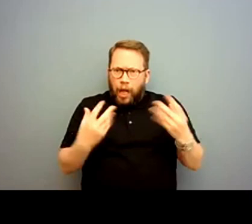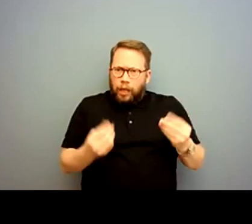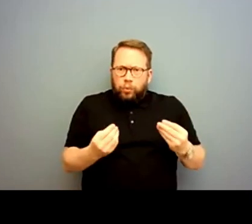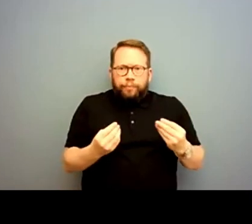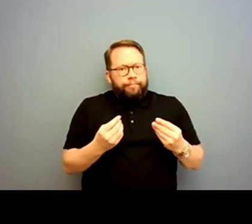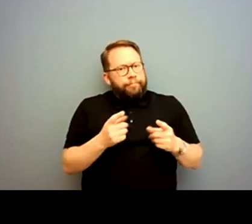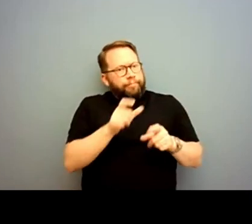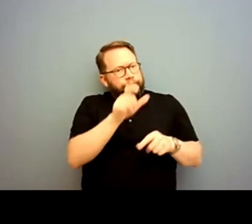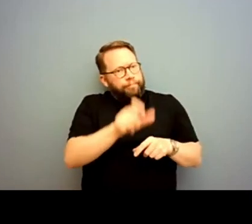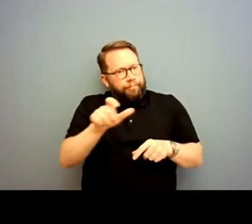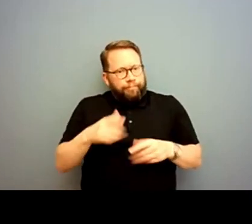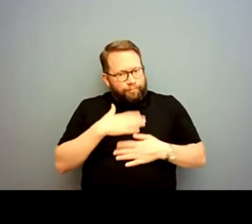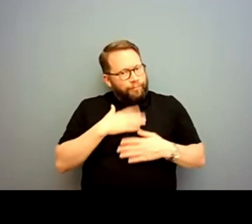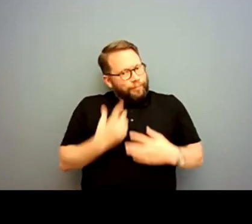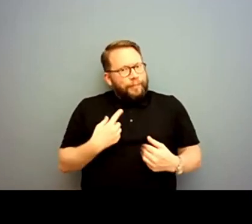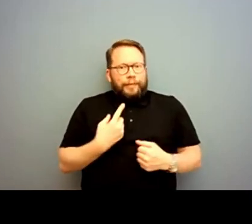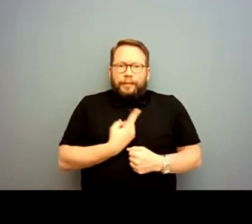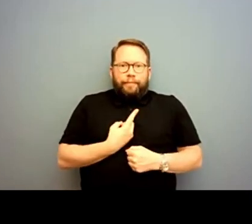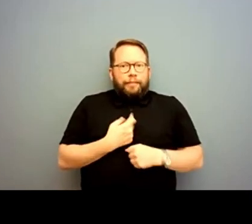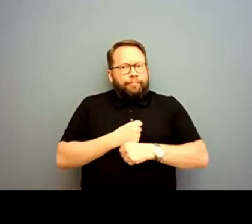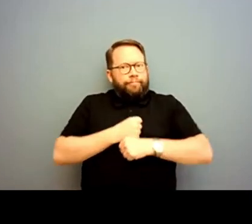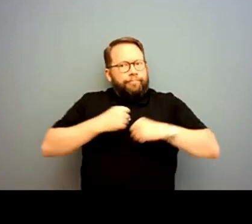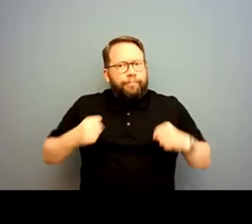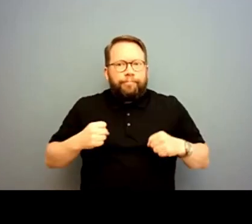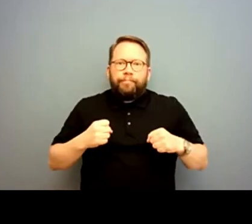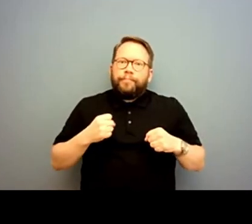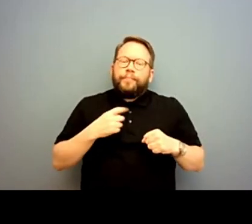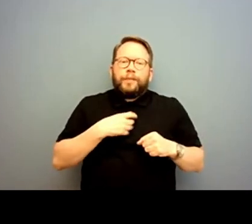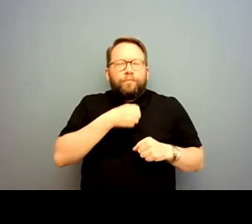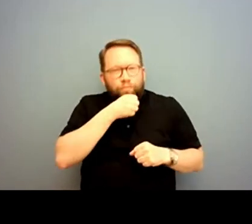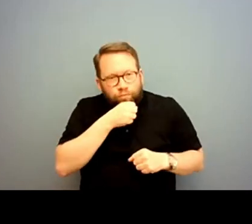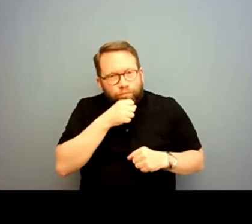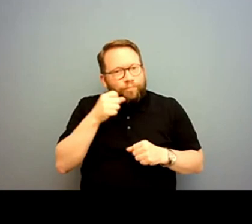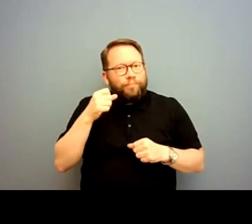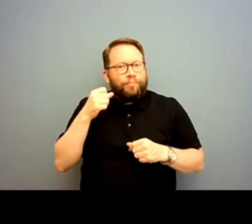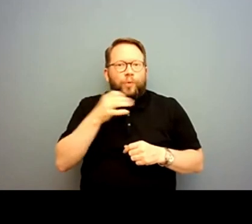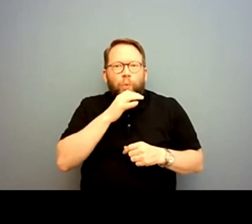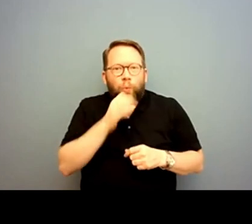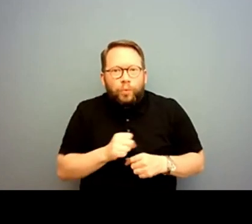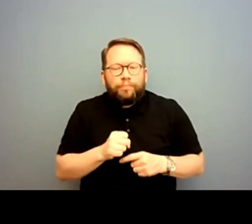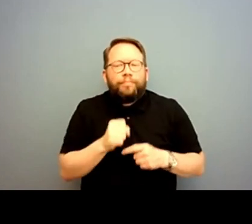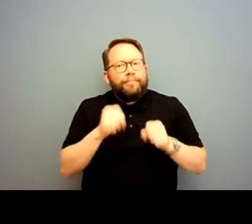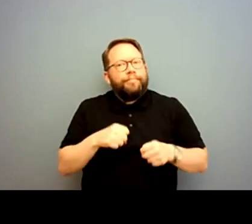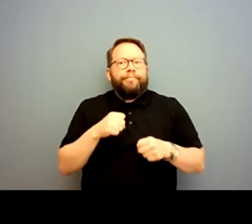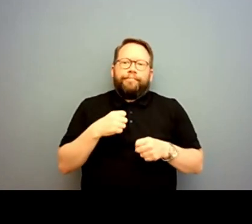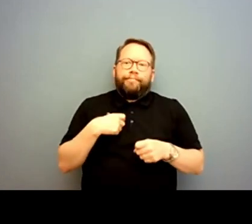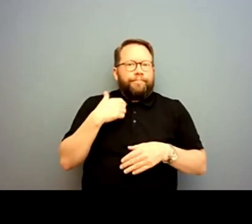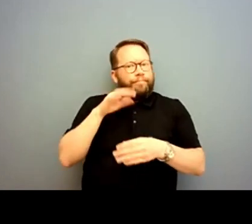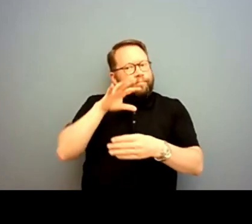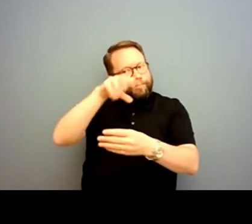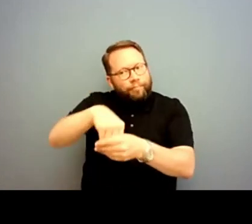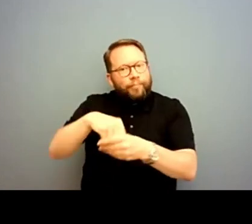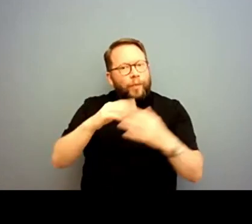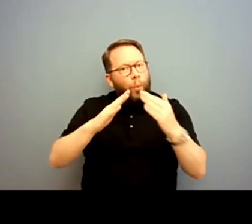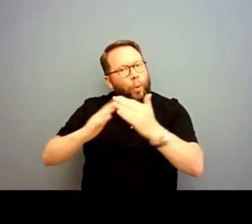life, with supports, of course, and community life and flourishing, and